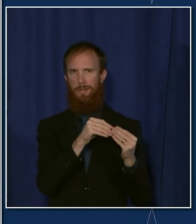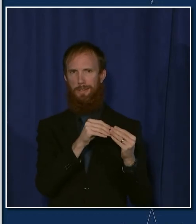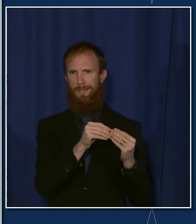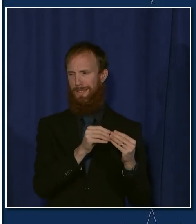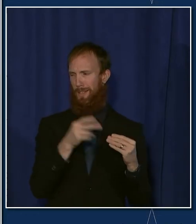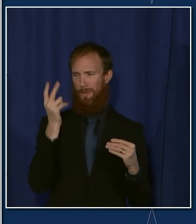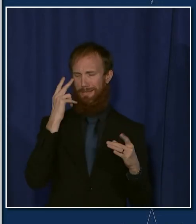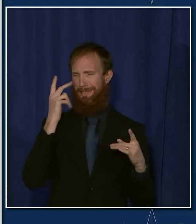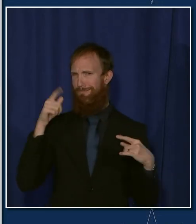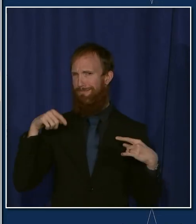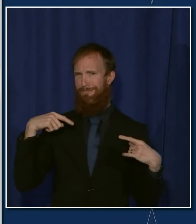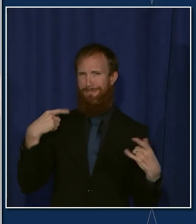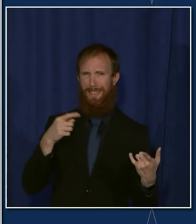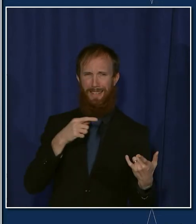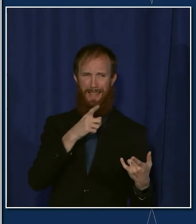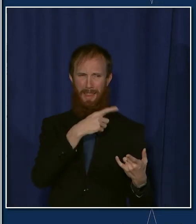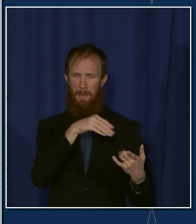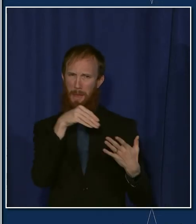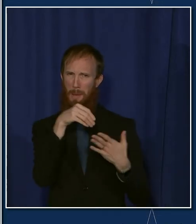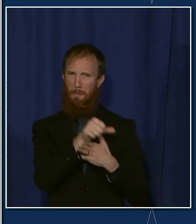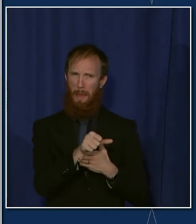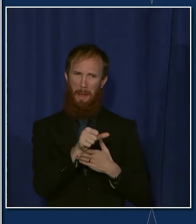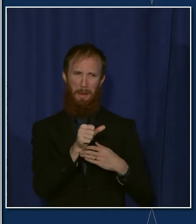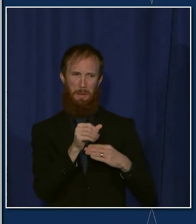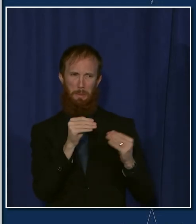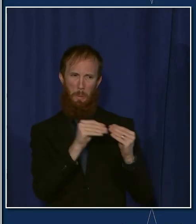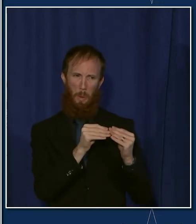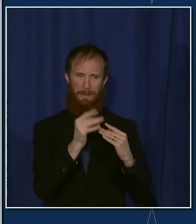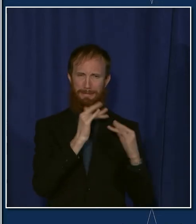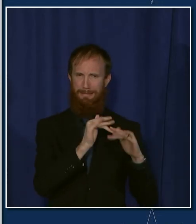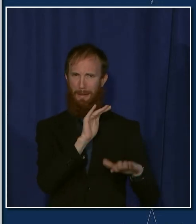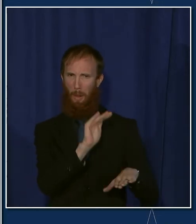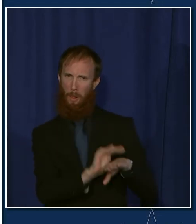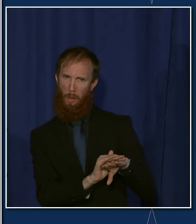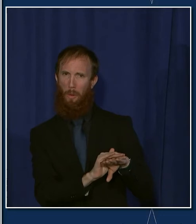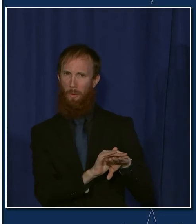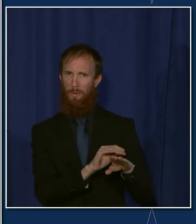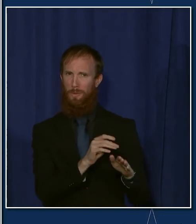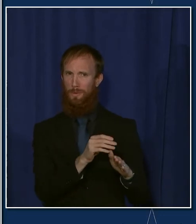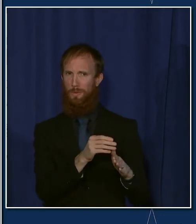low compensation rates. And so I actually think this is something that's good for the long term.